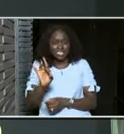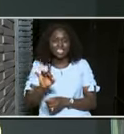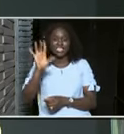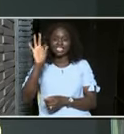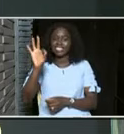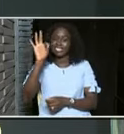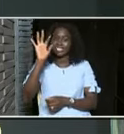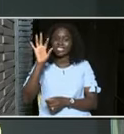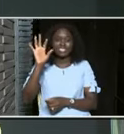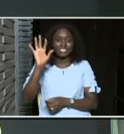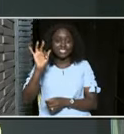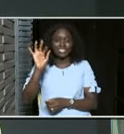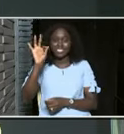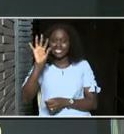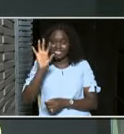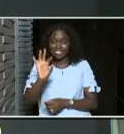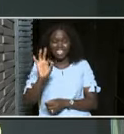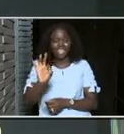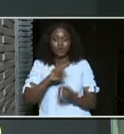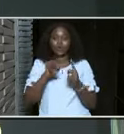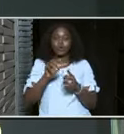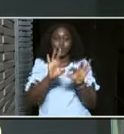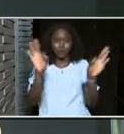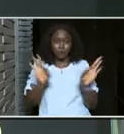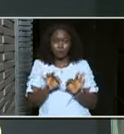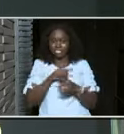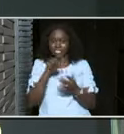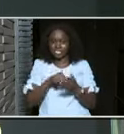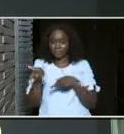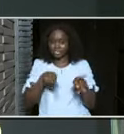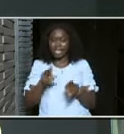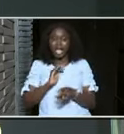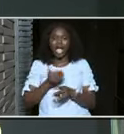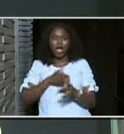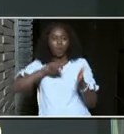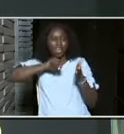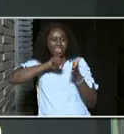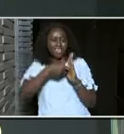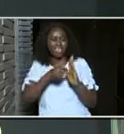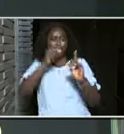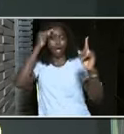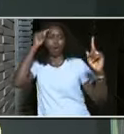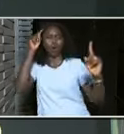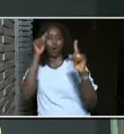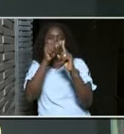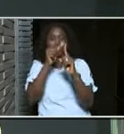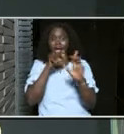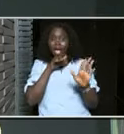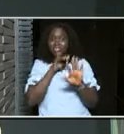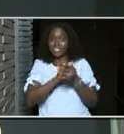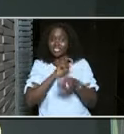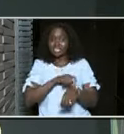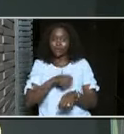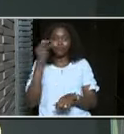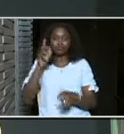1998-99, when we were forming this party, our key goal at that time was the issue of